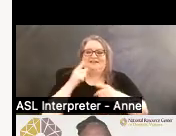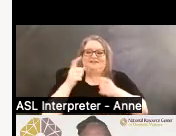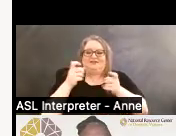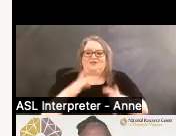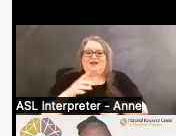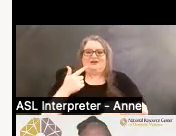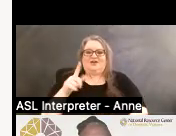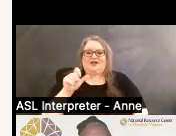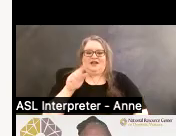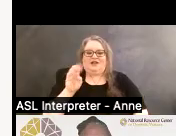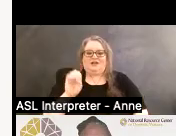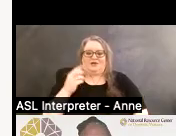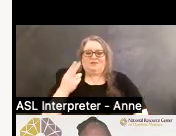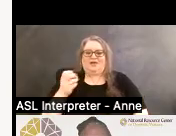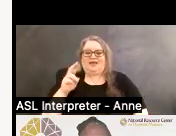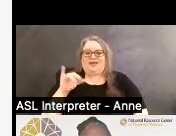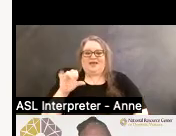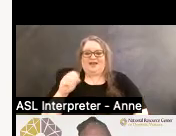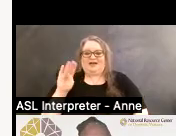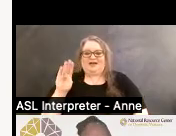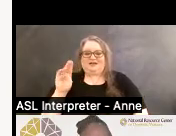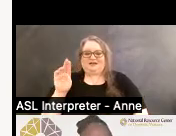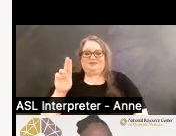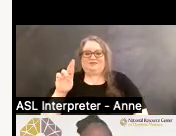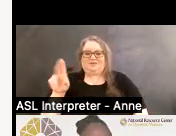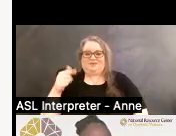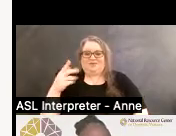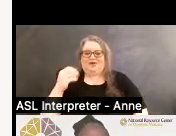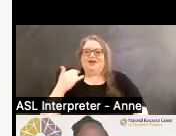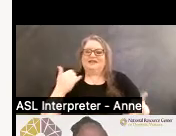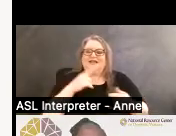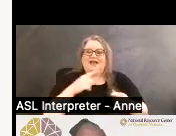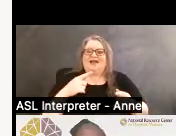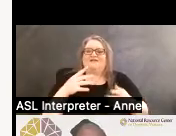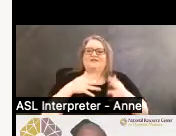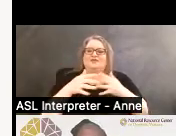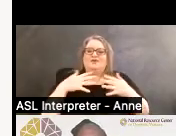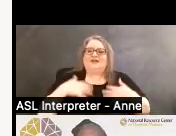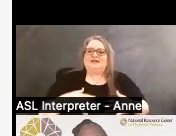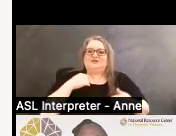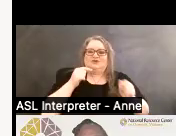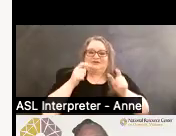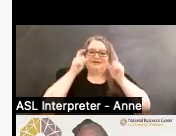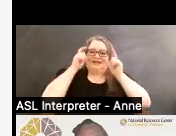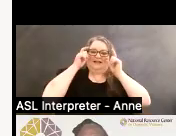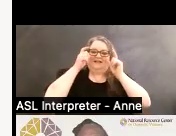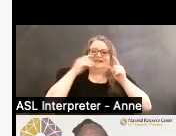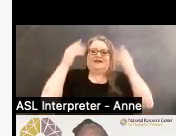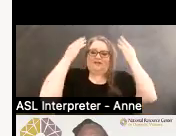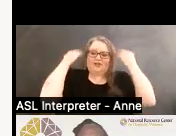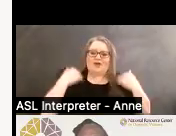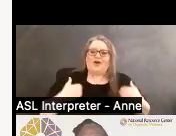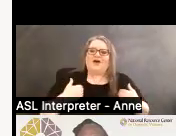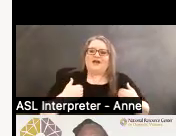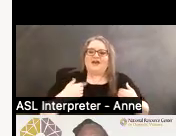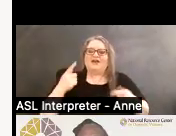And today I'm wearing glasses and a gray t-shirt. I have long hair and it's laying over